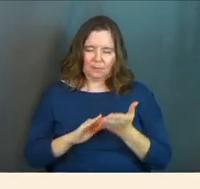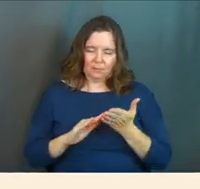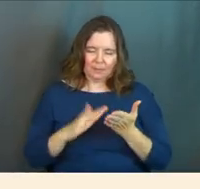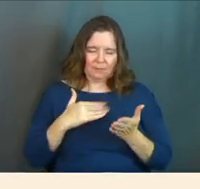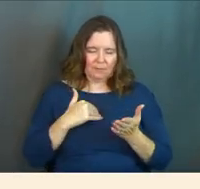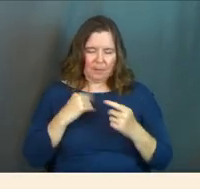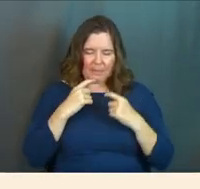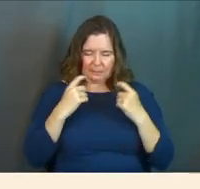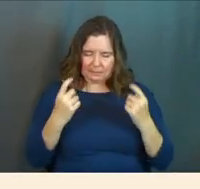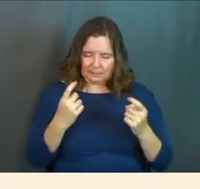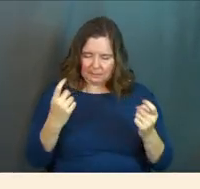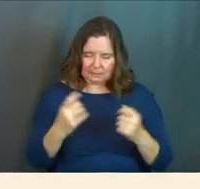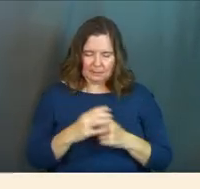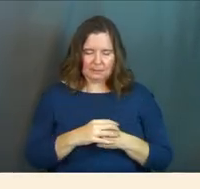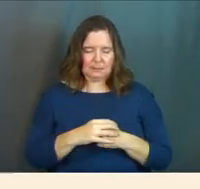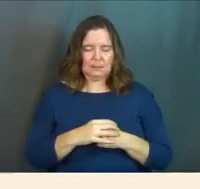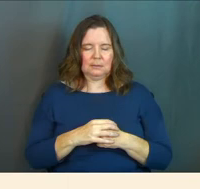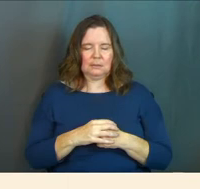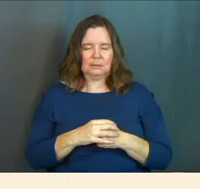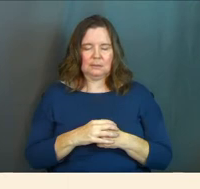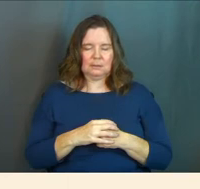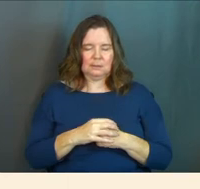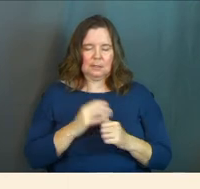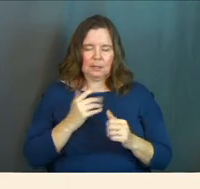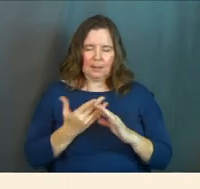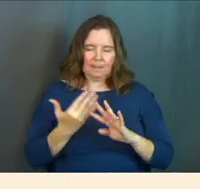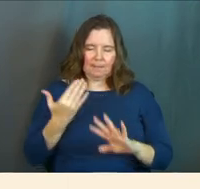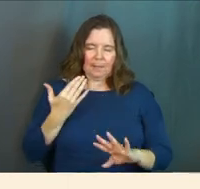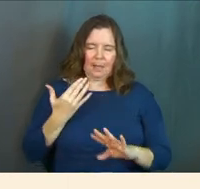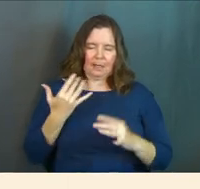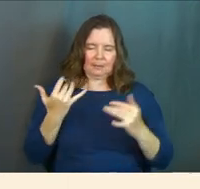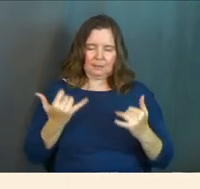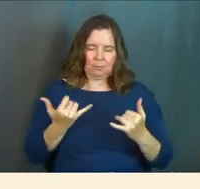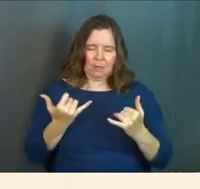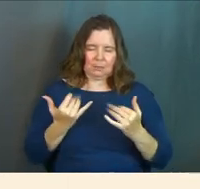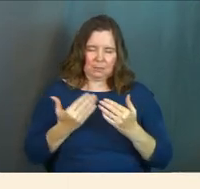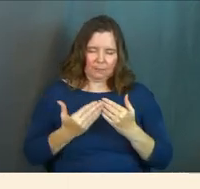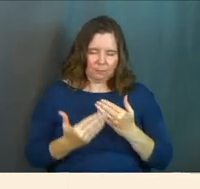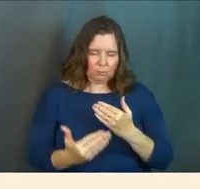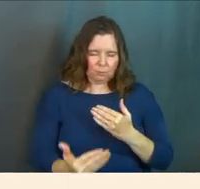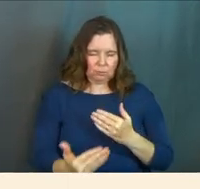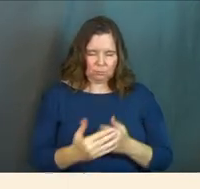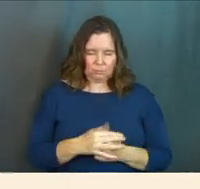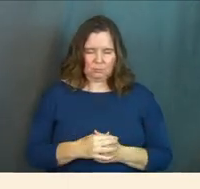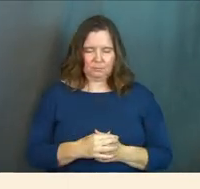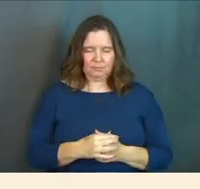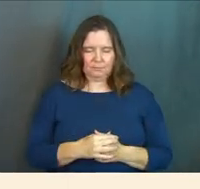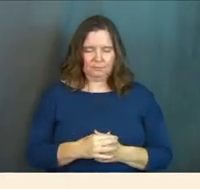forgive my sins, past, present, future.